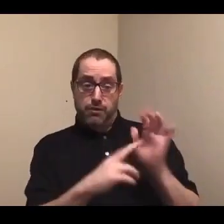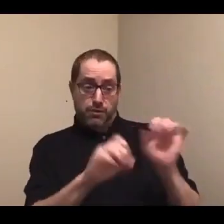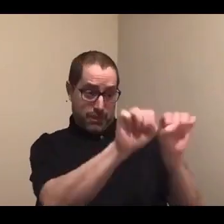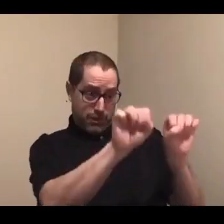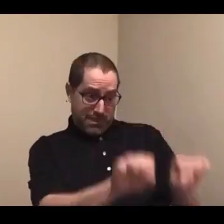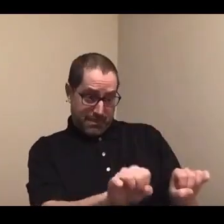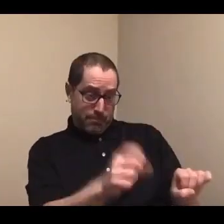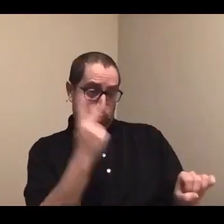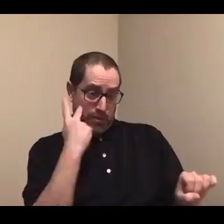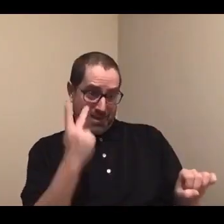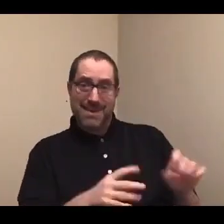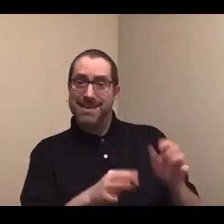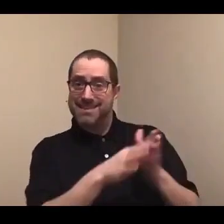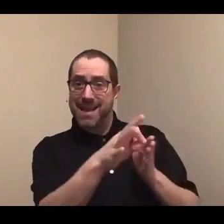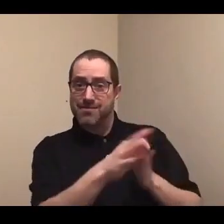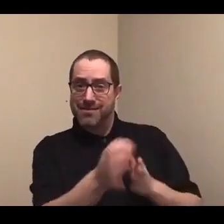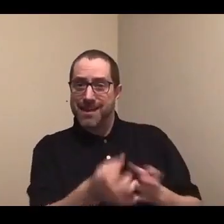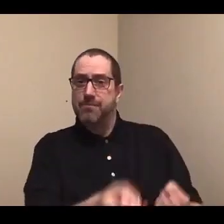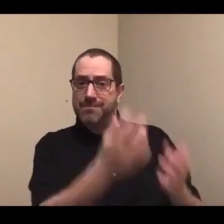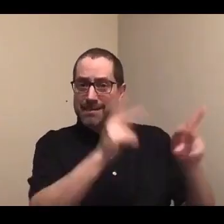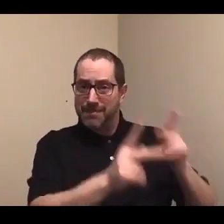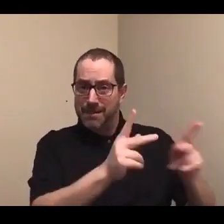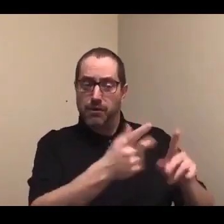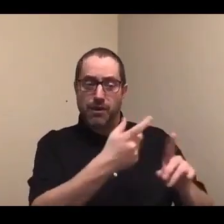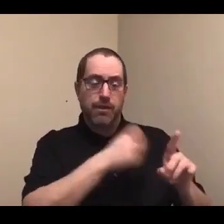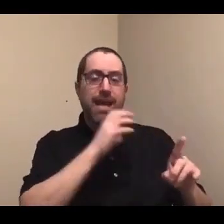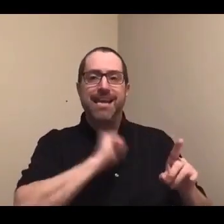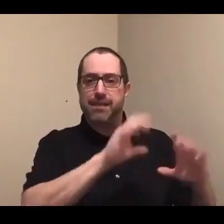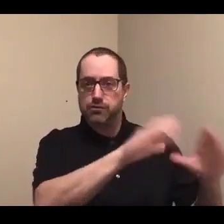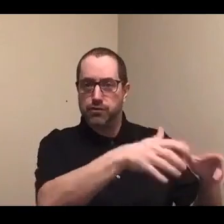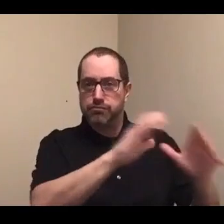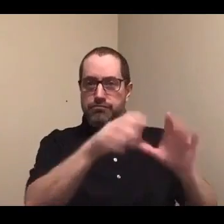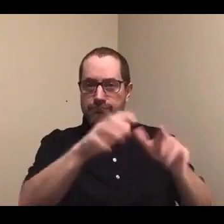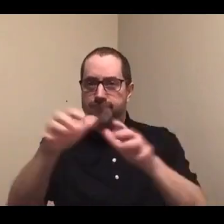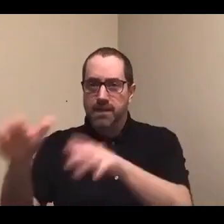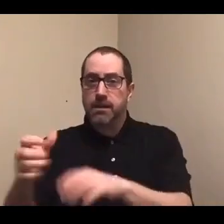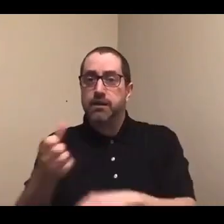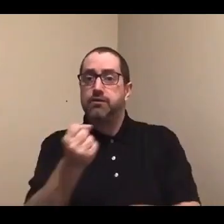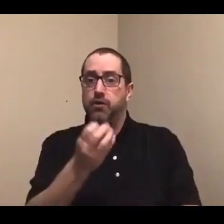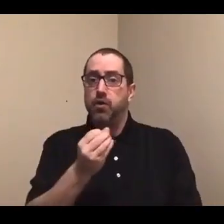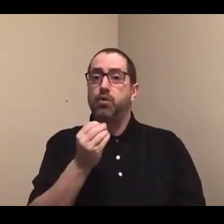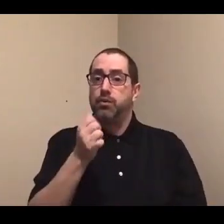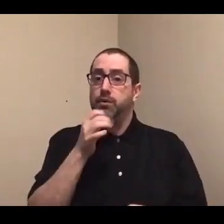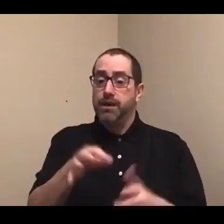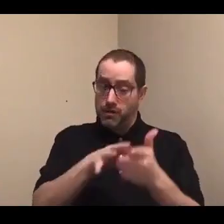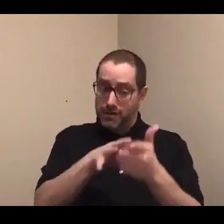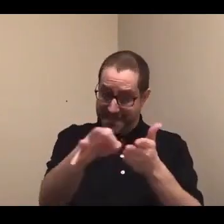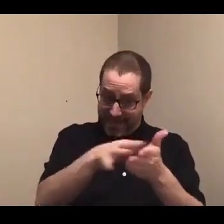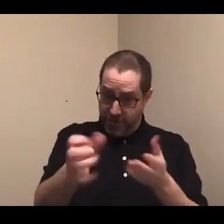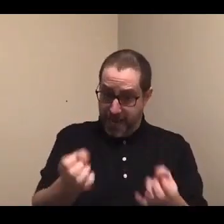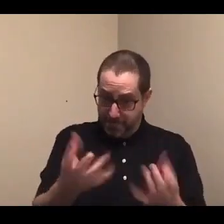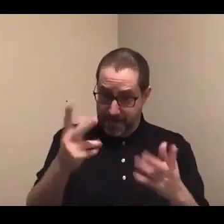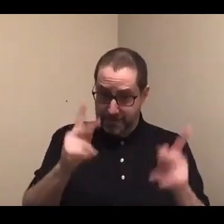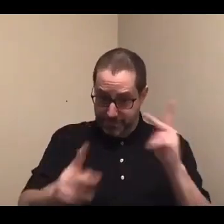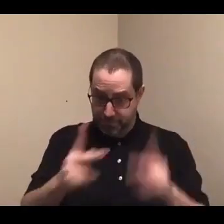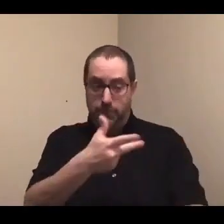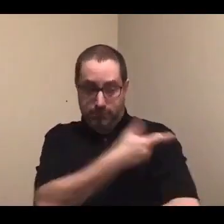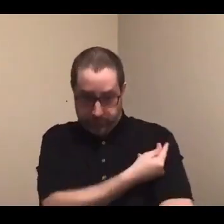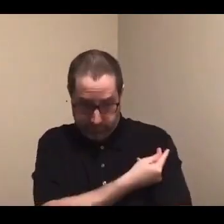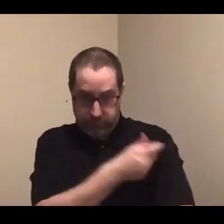individuals within each of those particular age groups. So certainly we'll be tracking the uptake of vaccination in those age groups, and